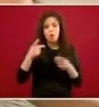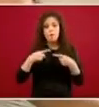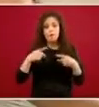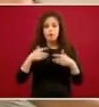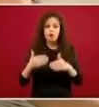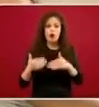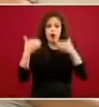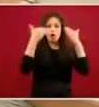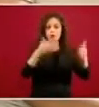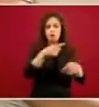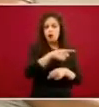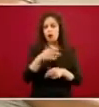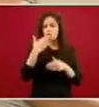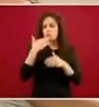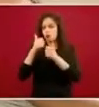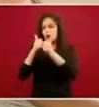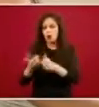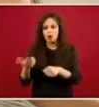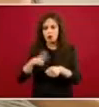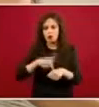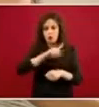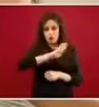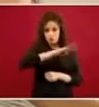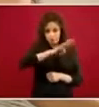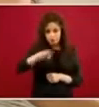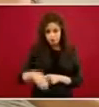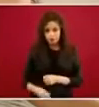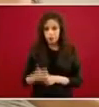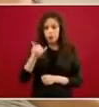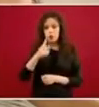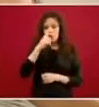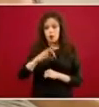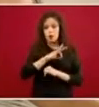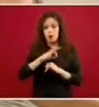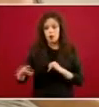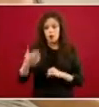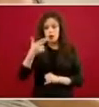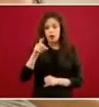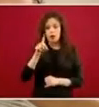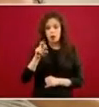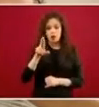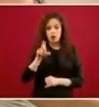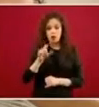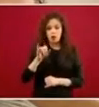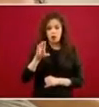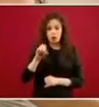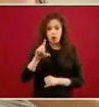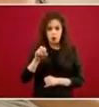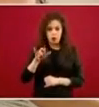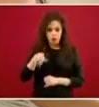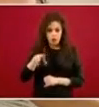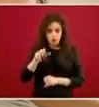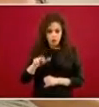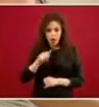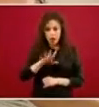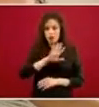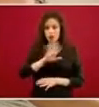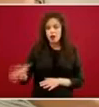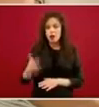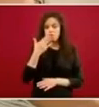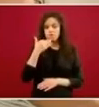And also, I would like to know, all of these people died within a hospital, or some of them died outside of the hospital?